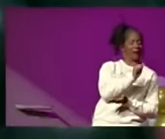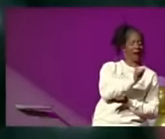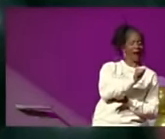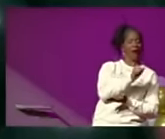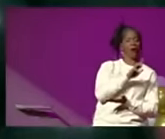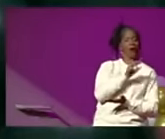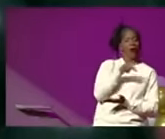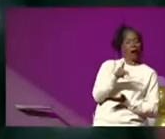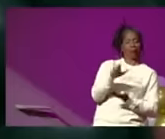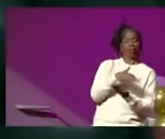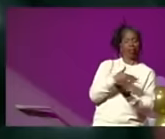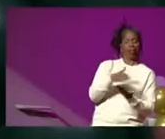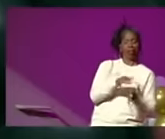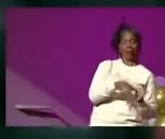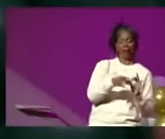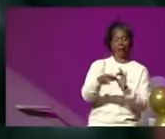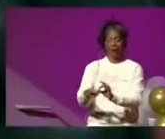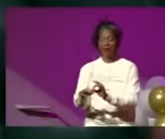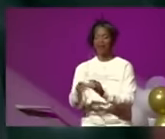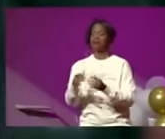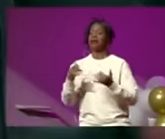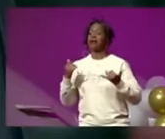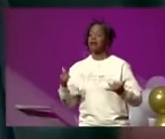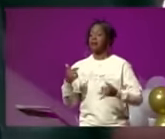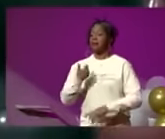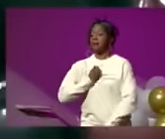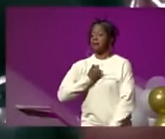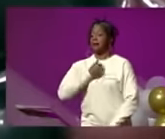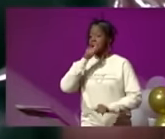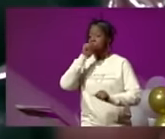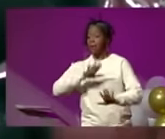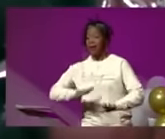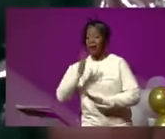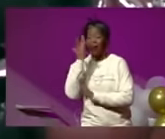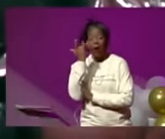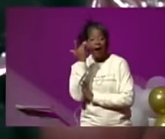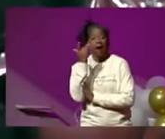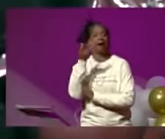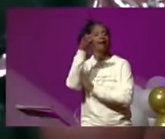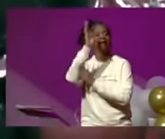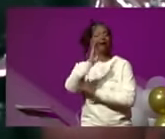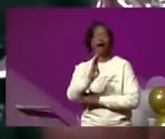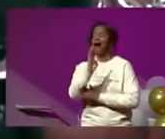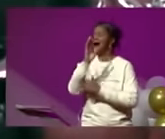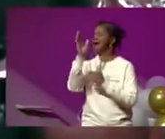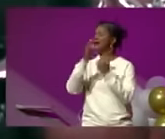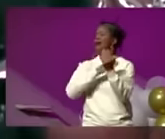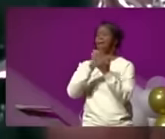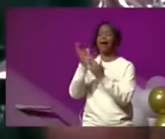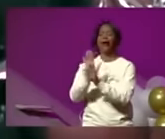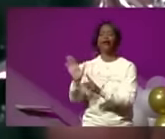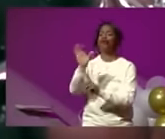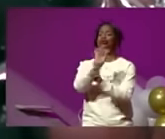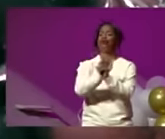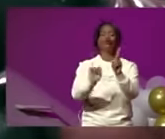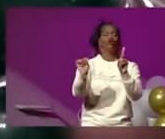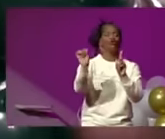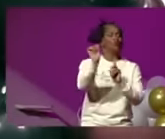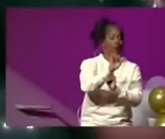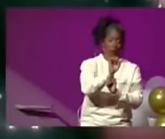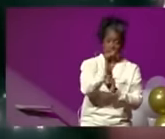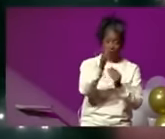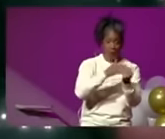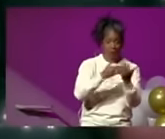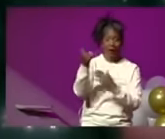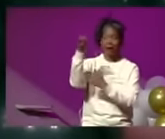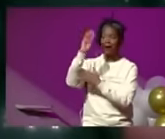me, and that is God has a way, no matter where you come from, of depositing genius and